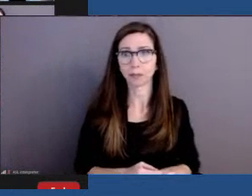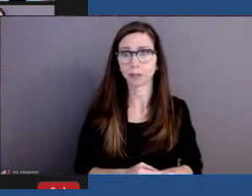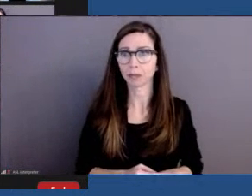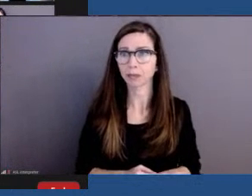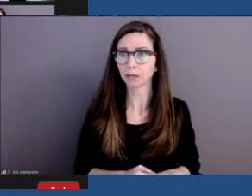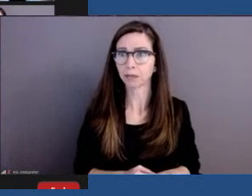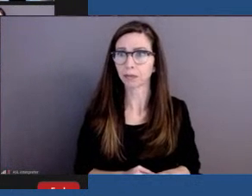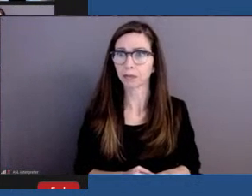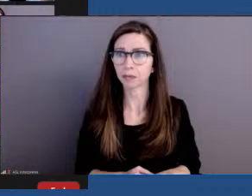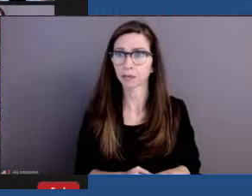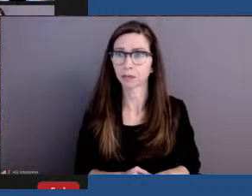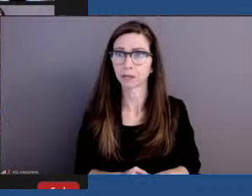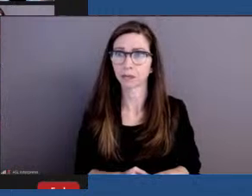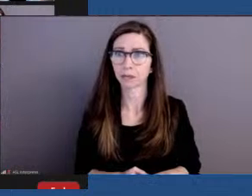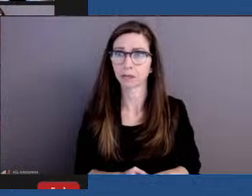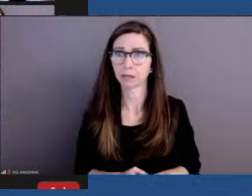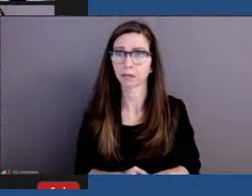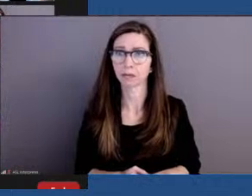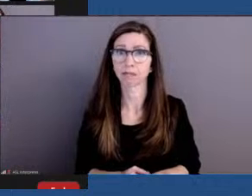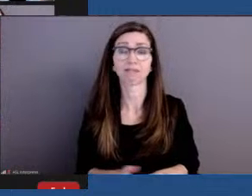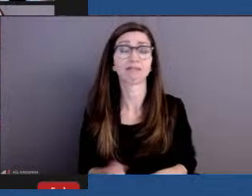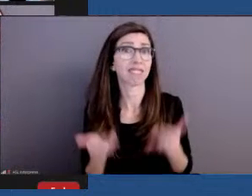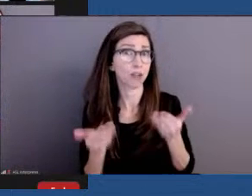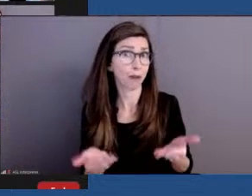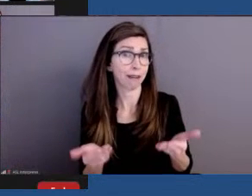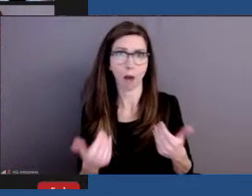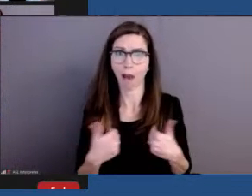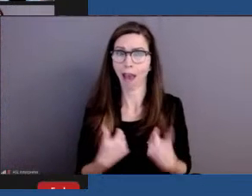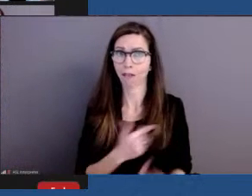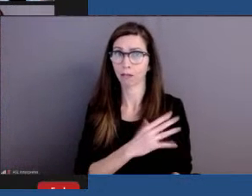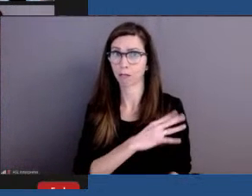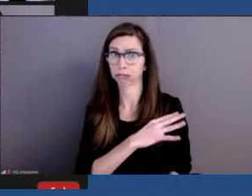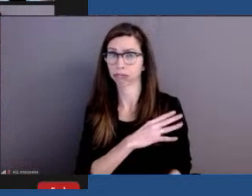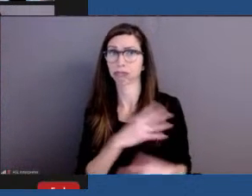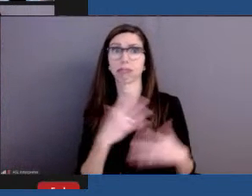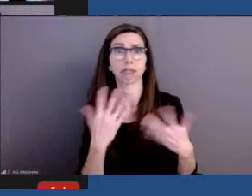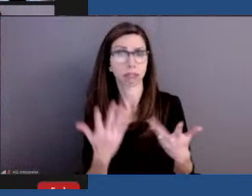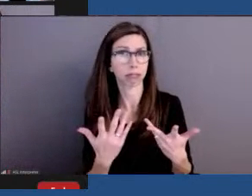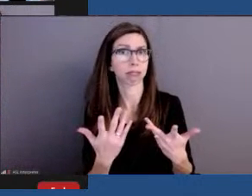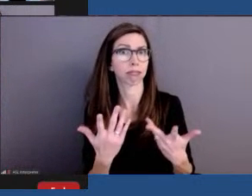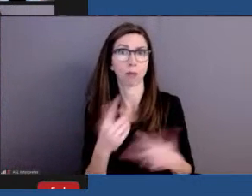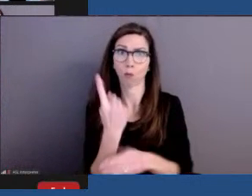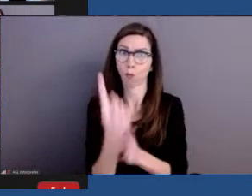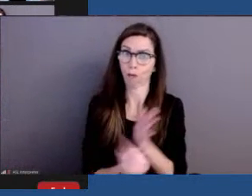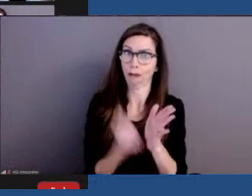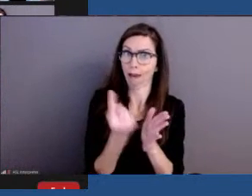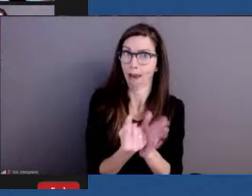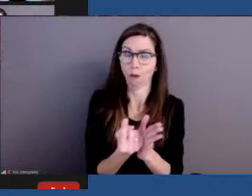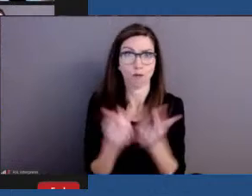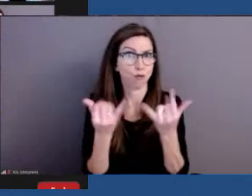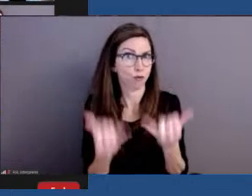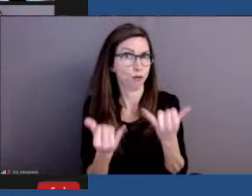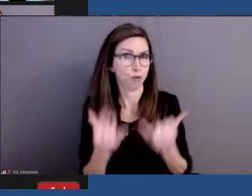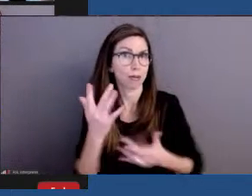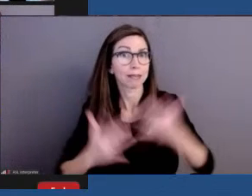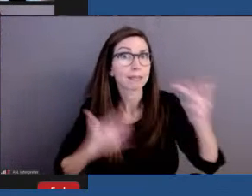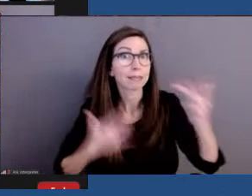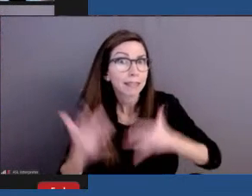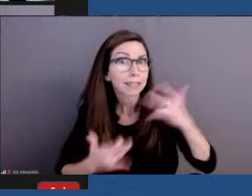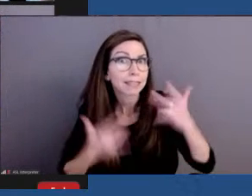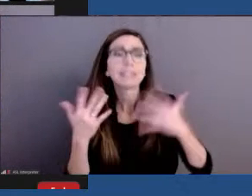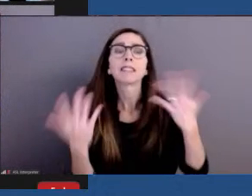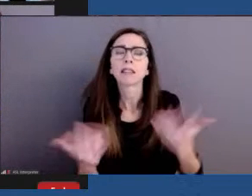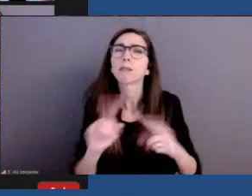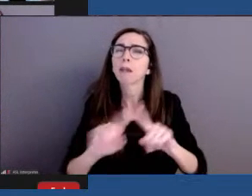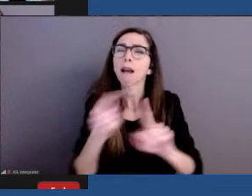We have quite an hour for you today. And before we get started, I'd like to recognize